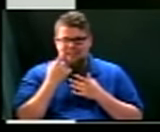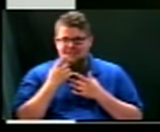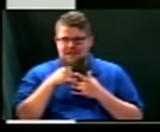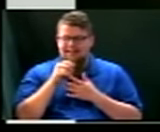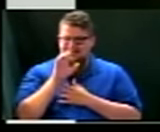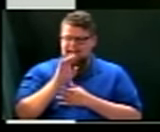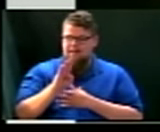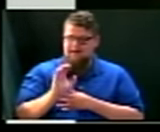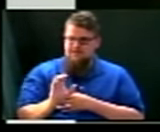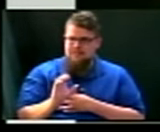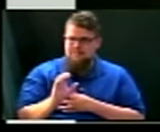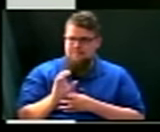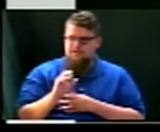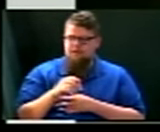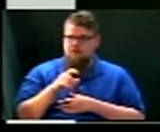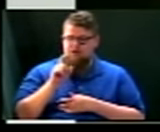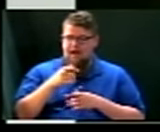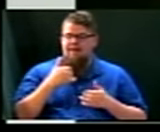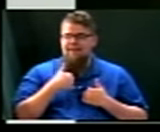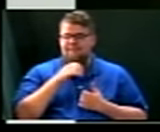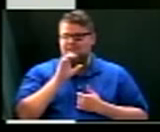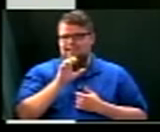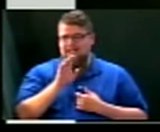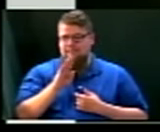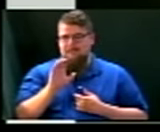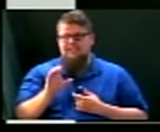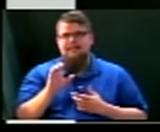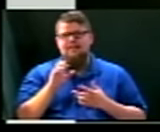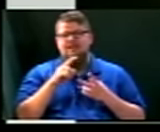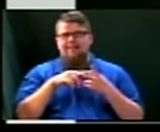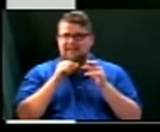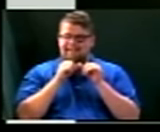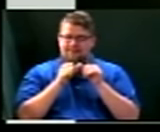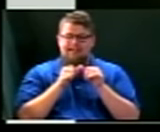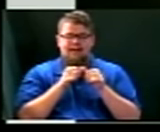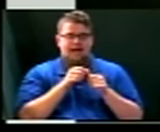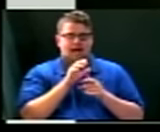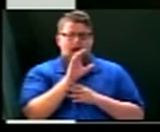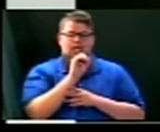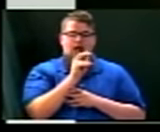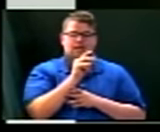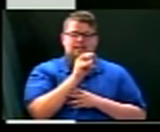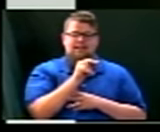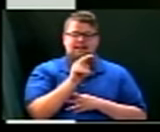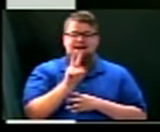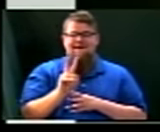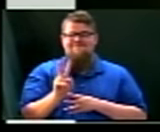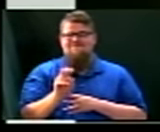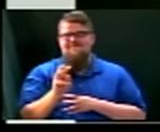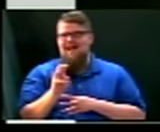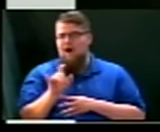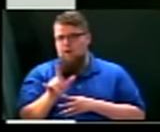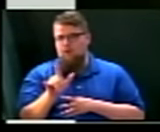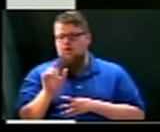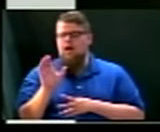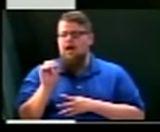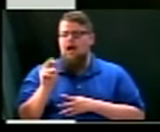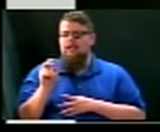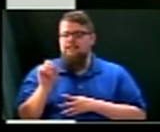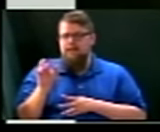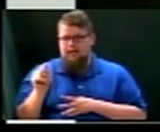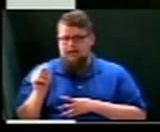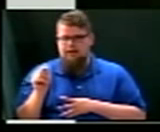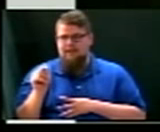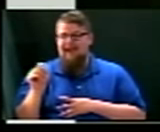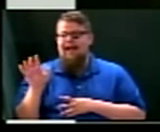CVCs, right? You have to have consonant, vowel, consonant, vowel, consonant,